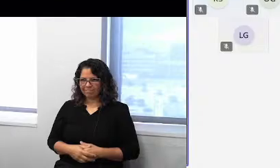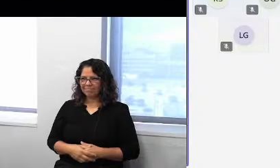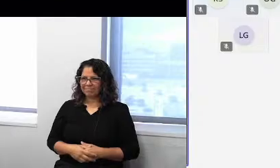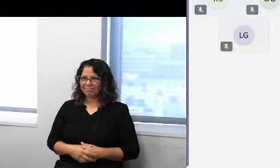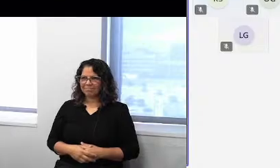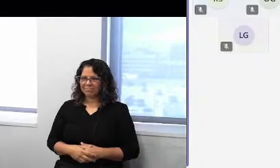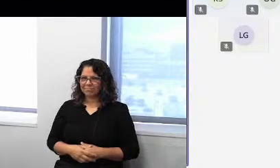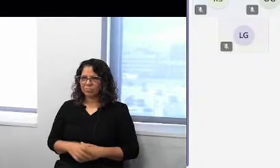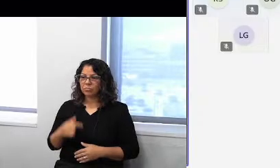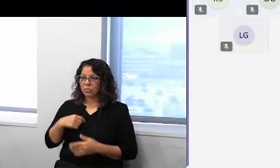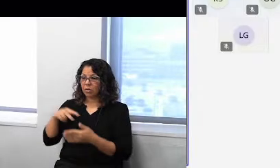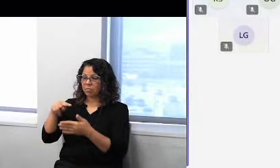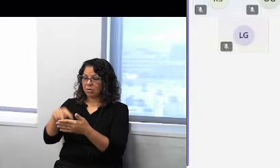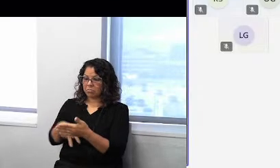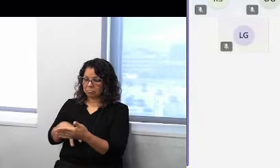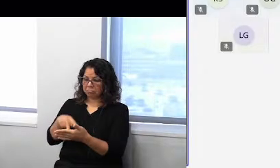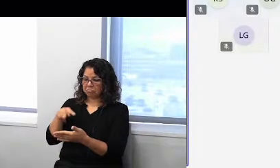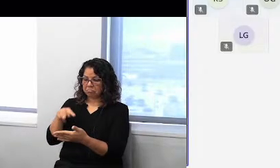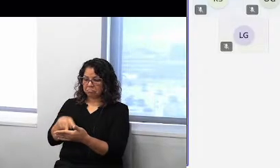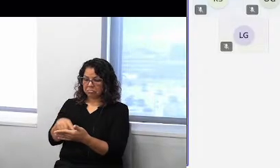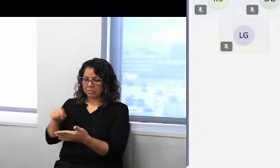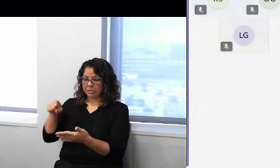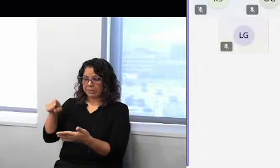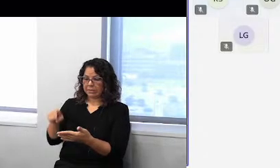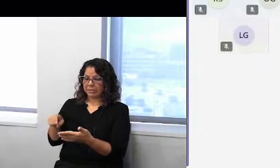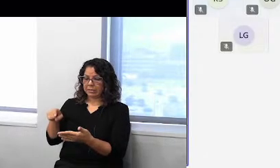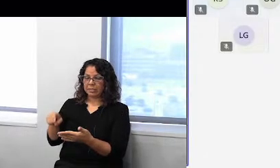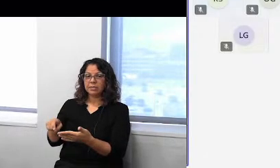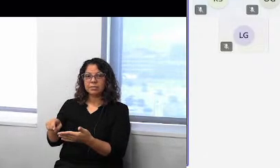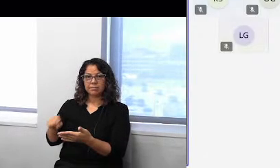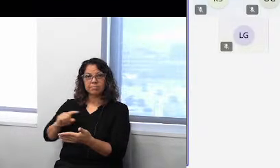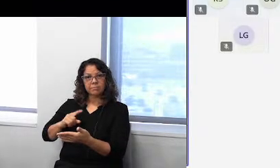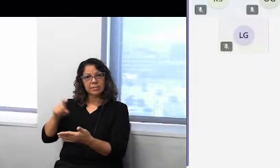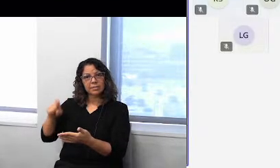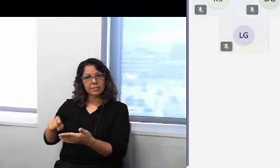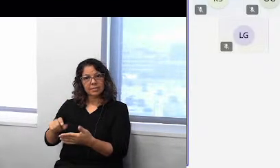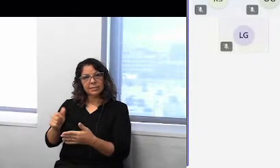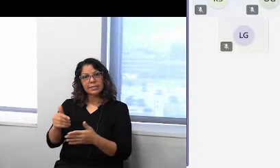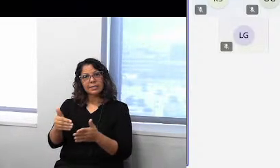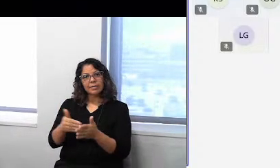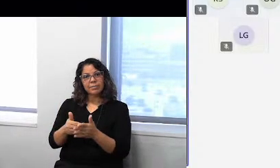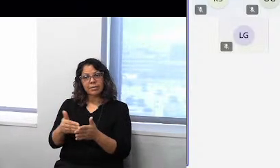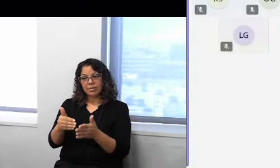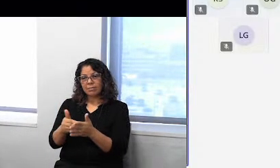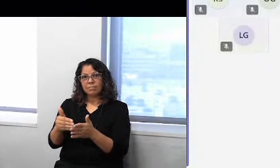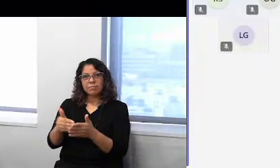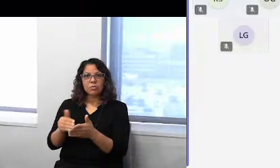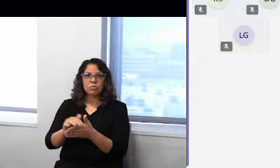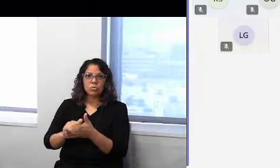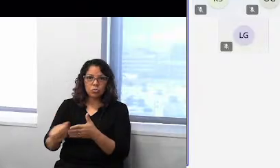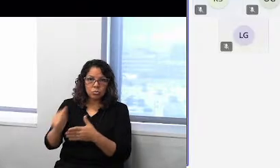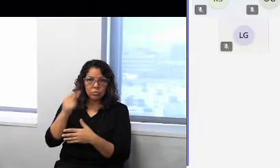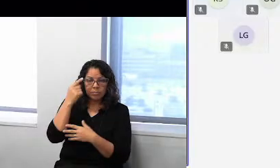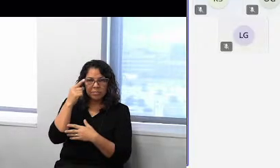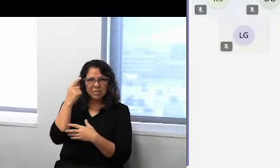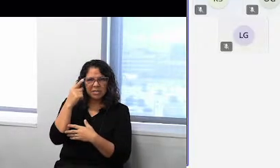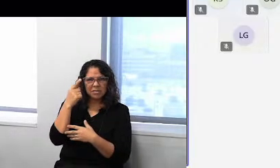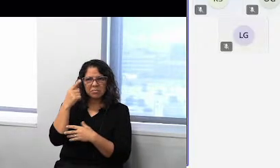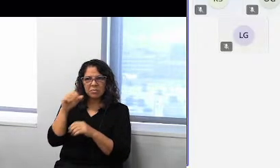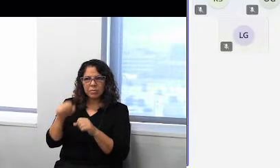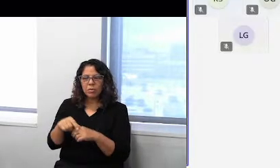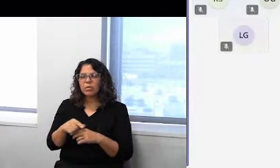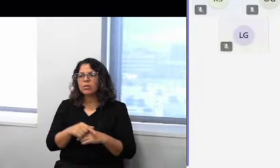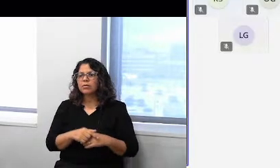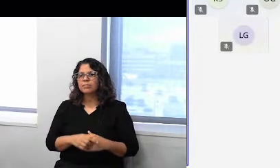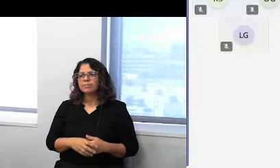I read that we need $10 billion to be able to put the current feeder Just